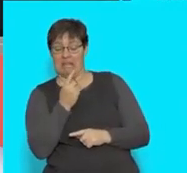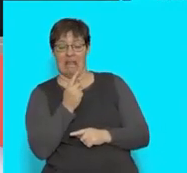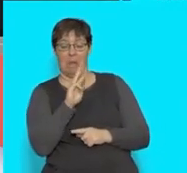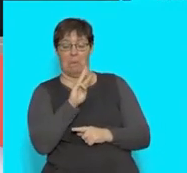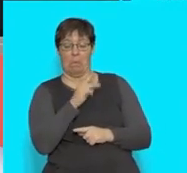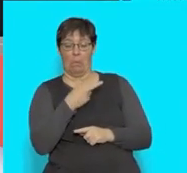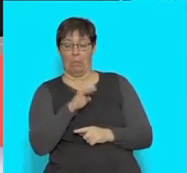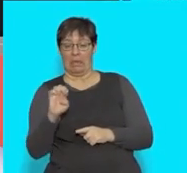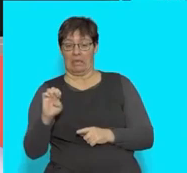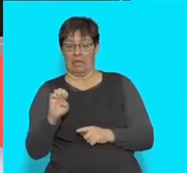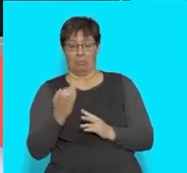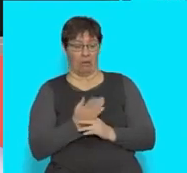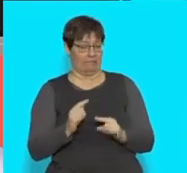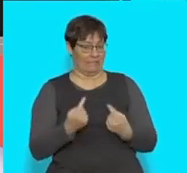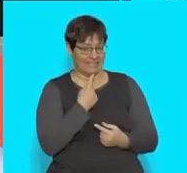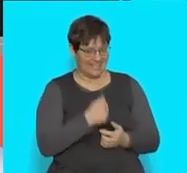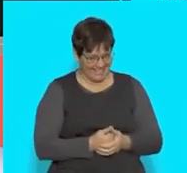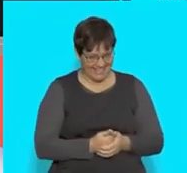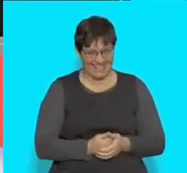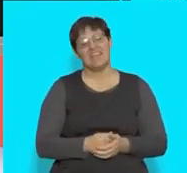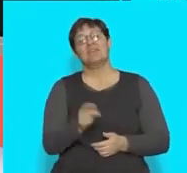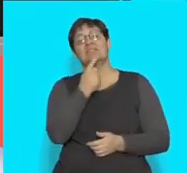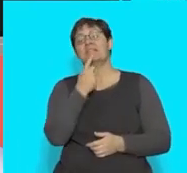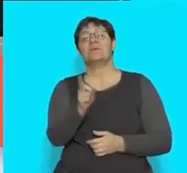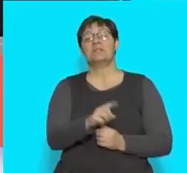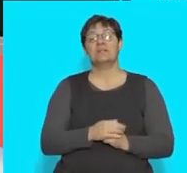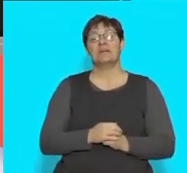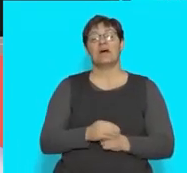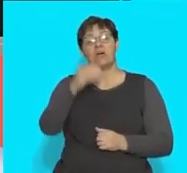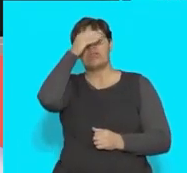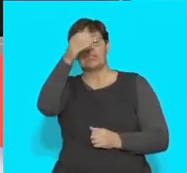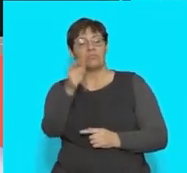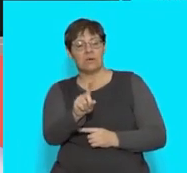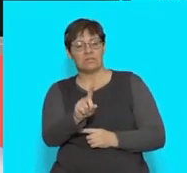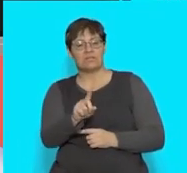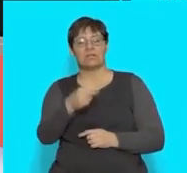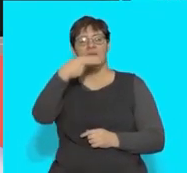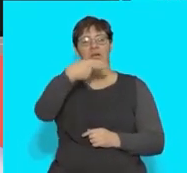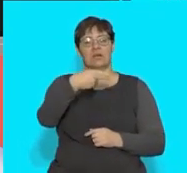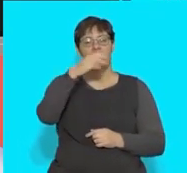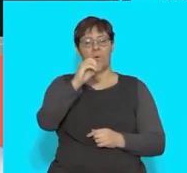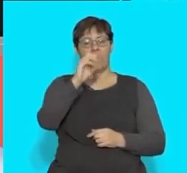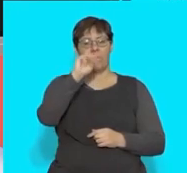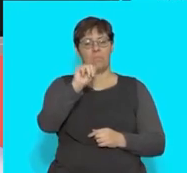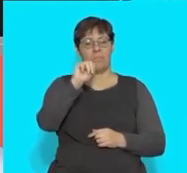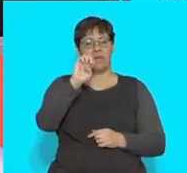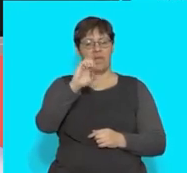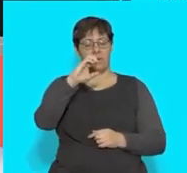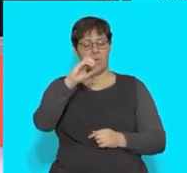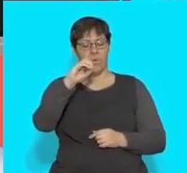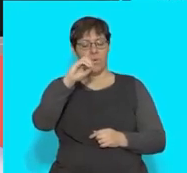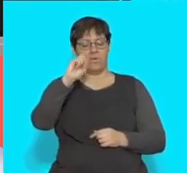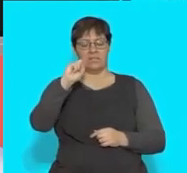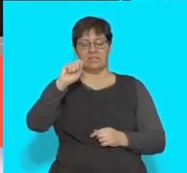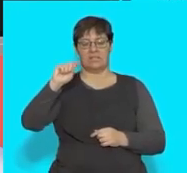while it lasts. What are we looking at? We are looking at this concept of homeostasis. Things